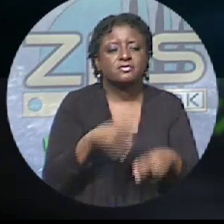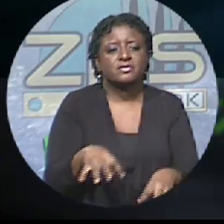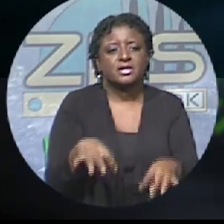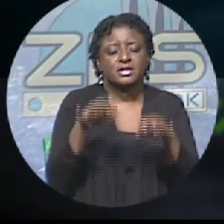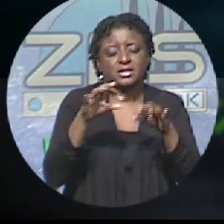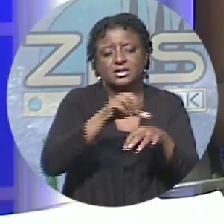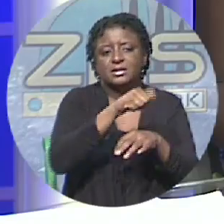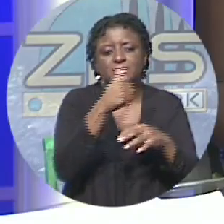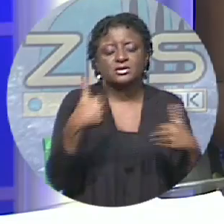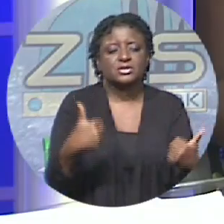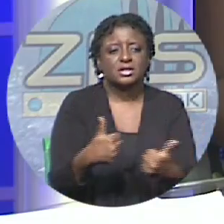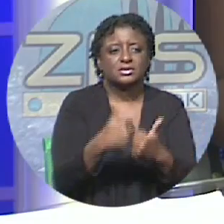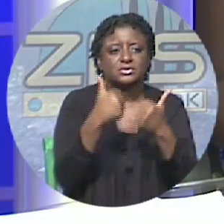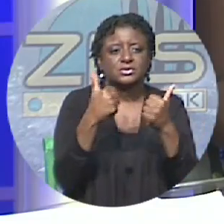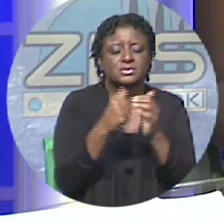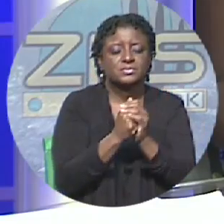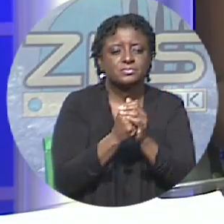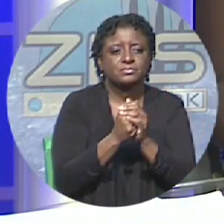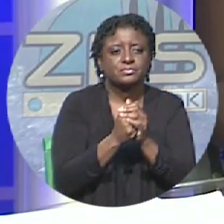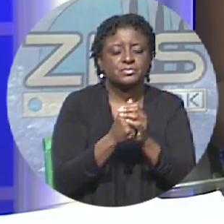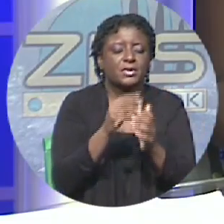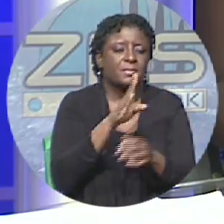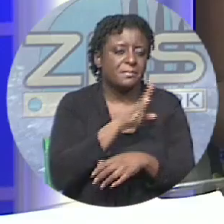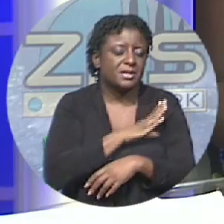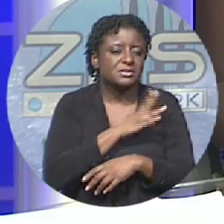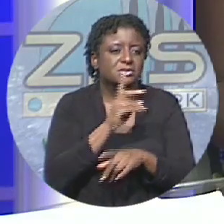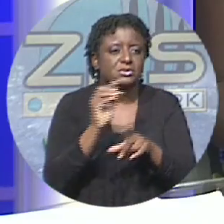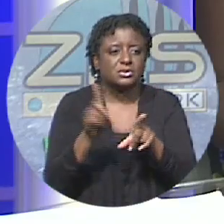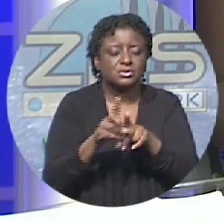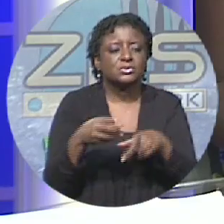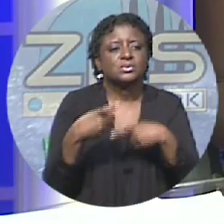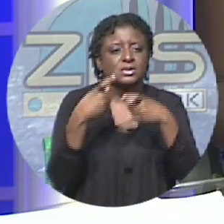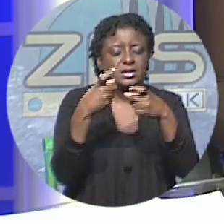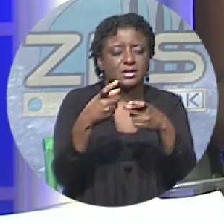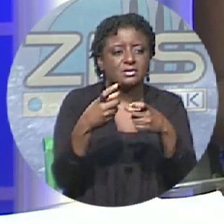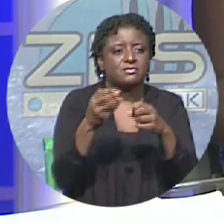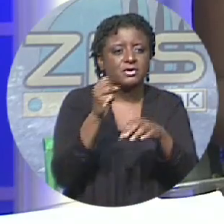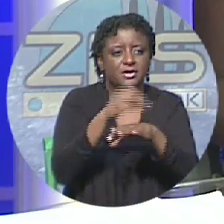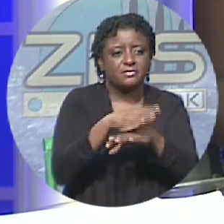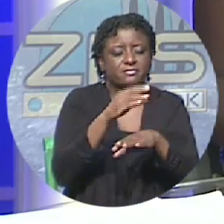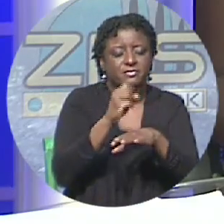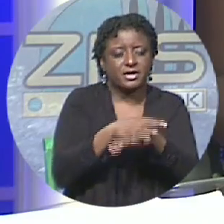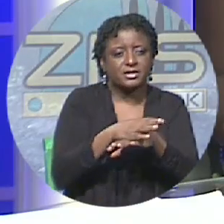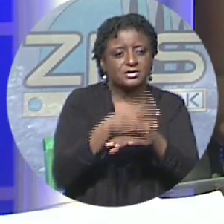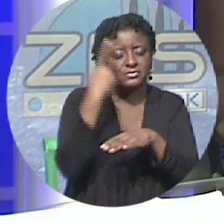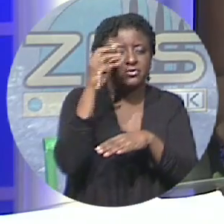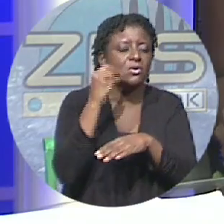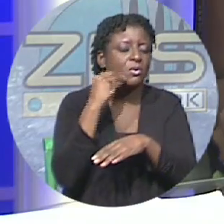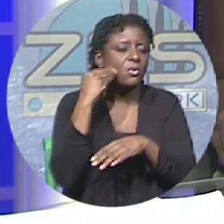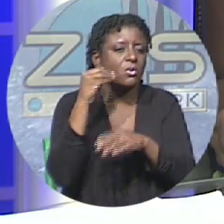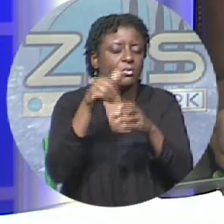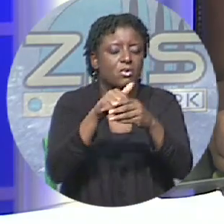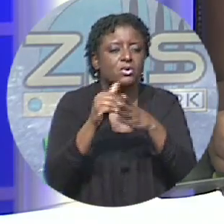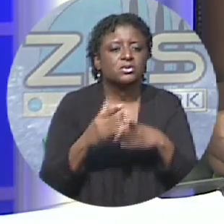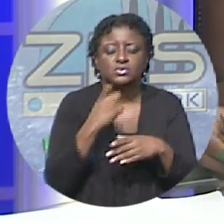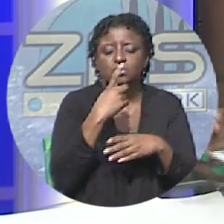challenges. Now, Basin also offered this advice for homeowners who experienced severe flooding.